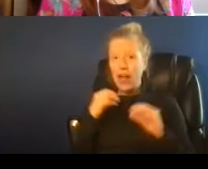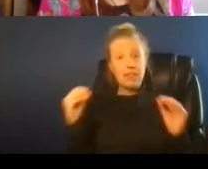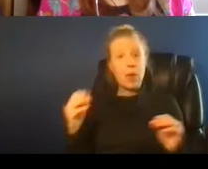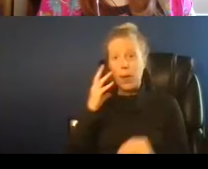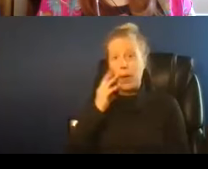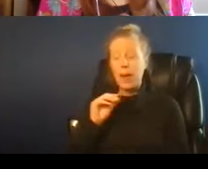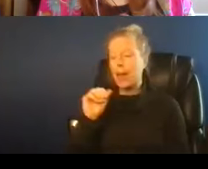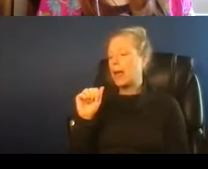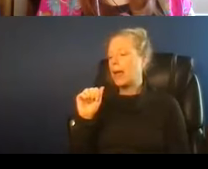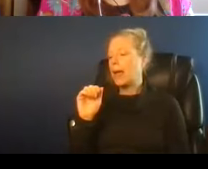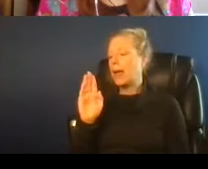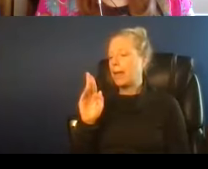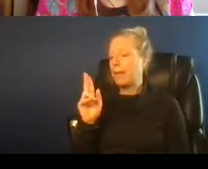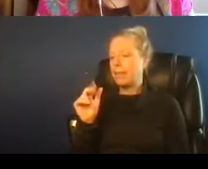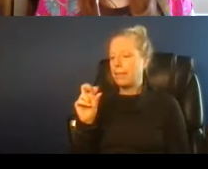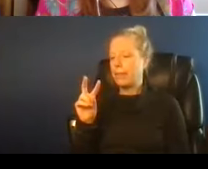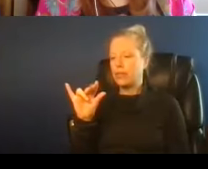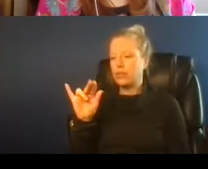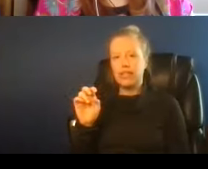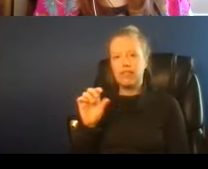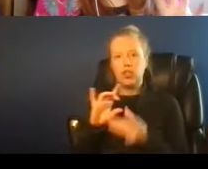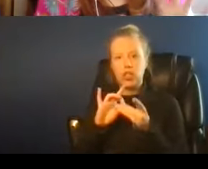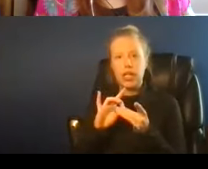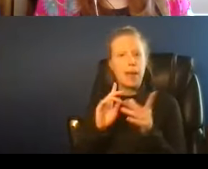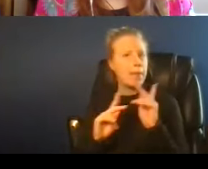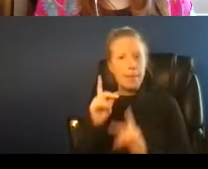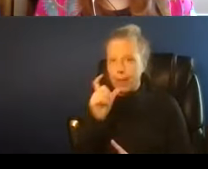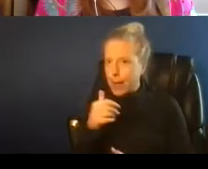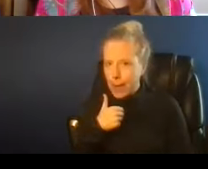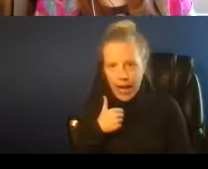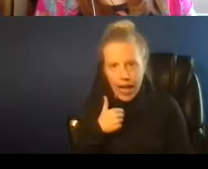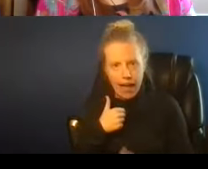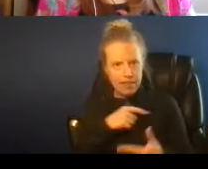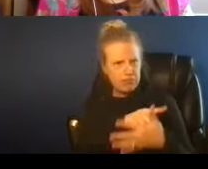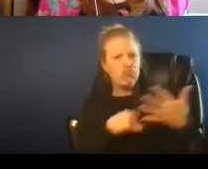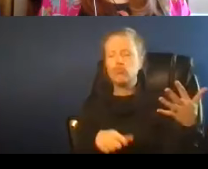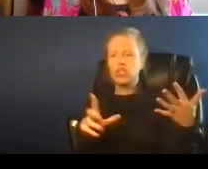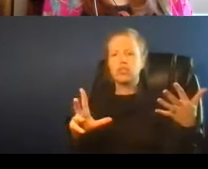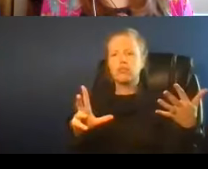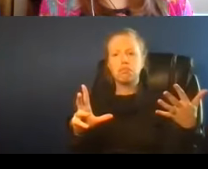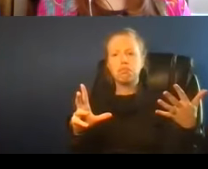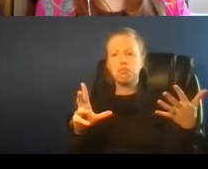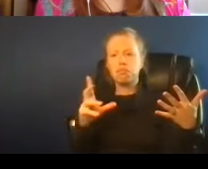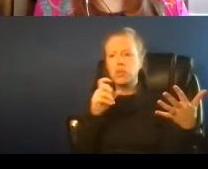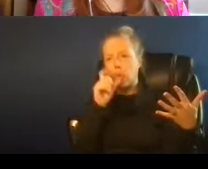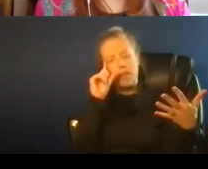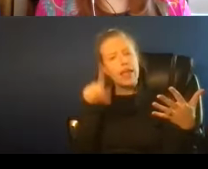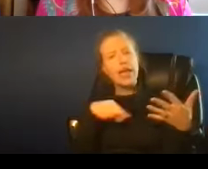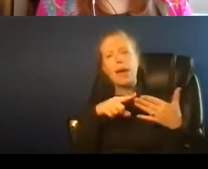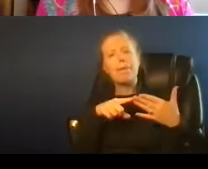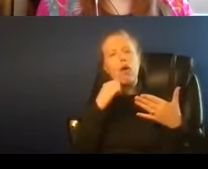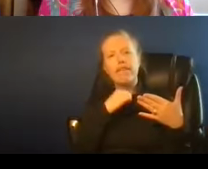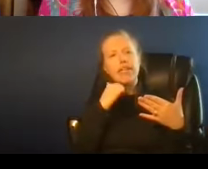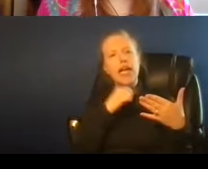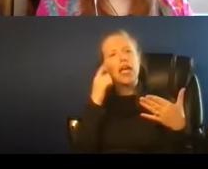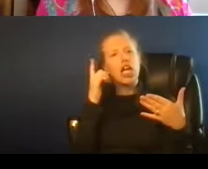abusive relationships, a lot of people who don't have that experience take these things for granted because it should be a given, right? That you're